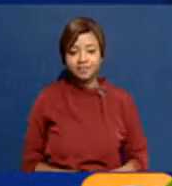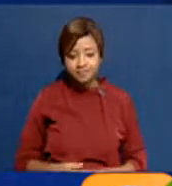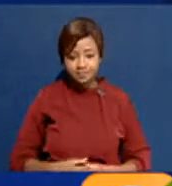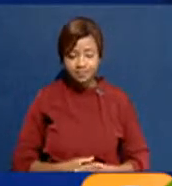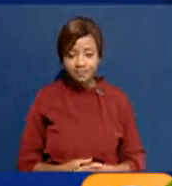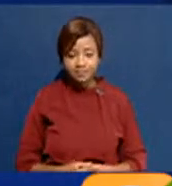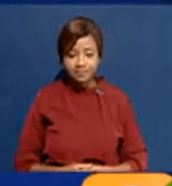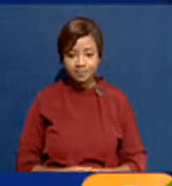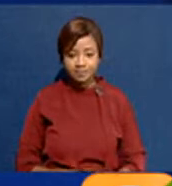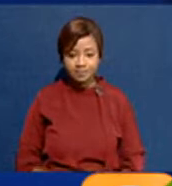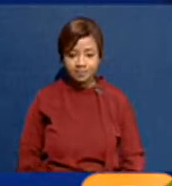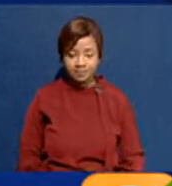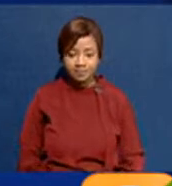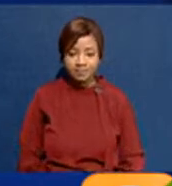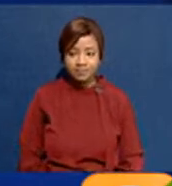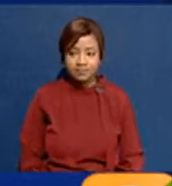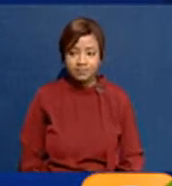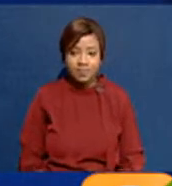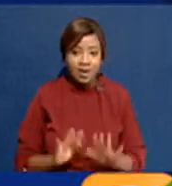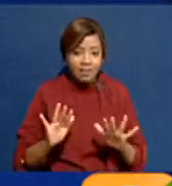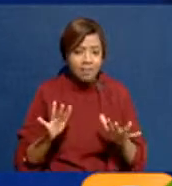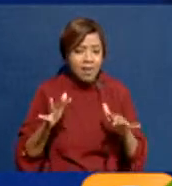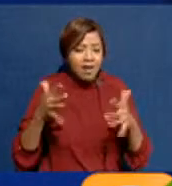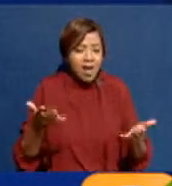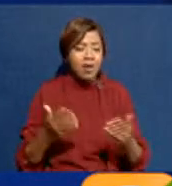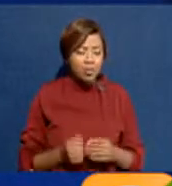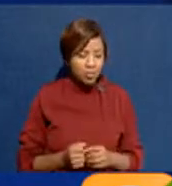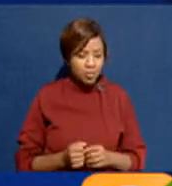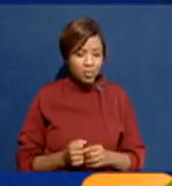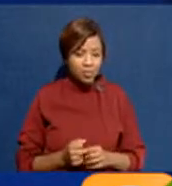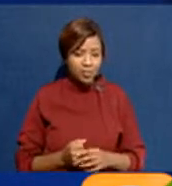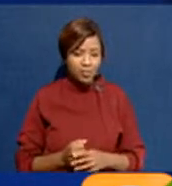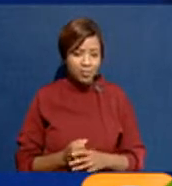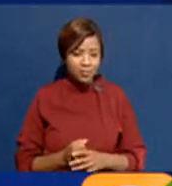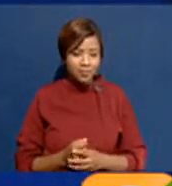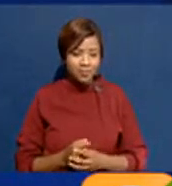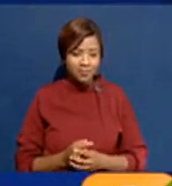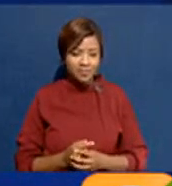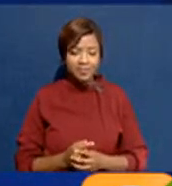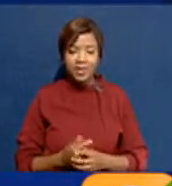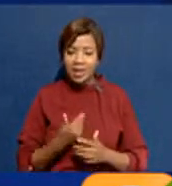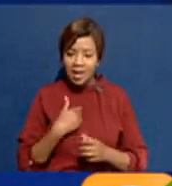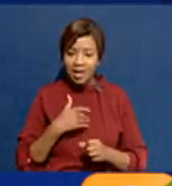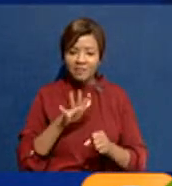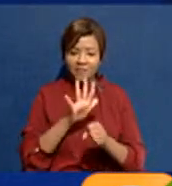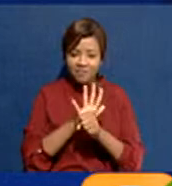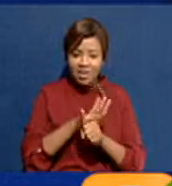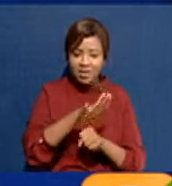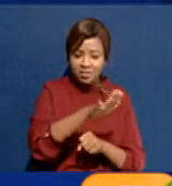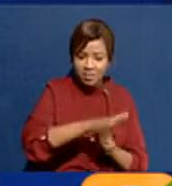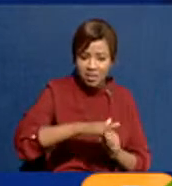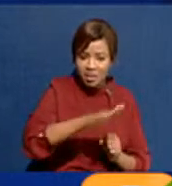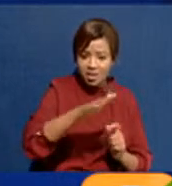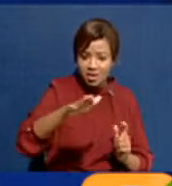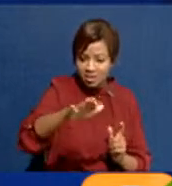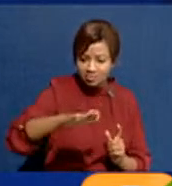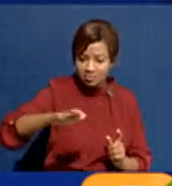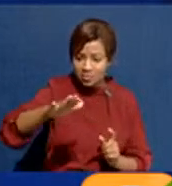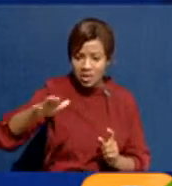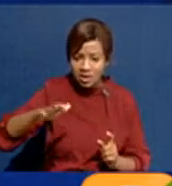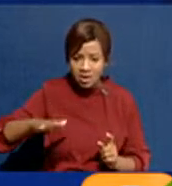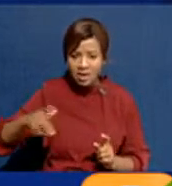that 90% immunization. How do we have to do that? Yeah. Obviously, there are many areas which need to come together.